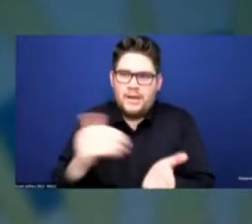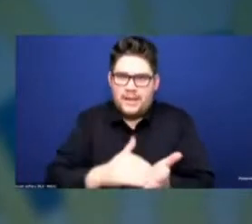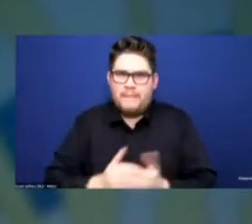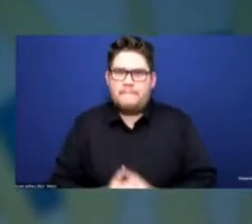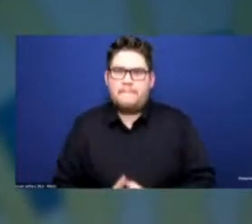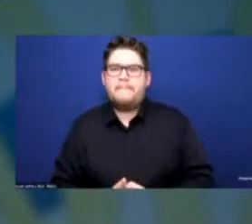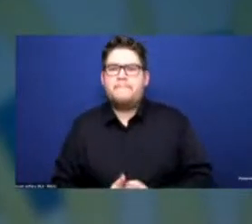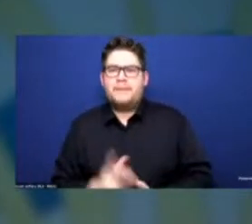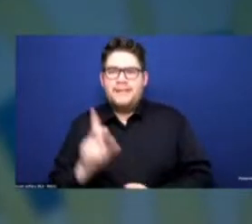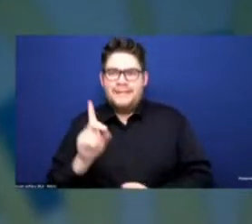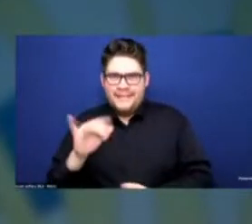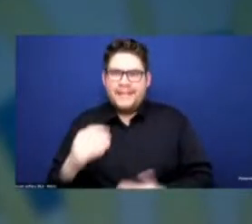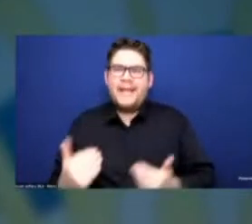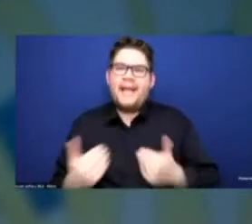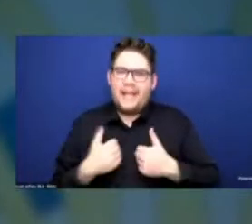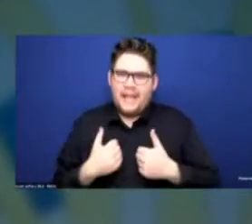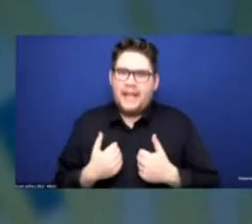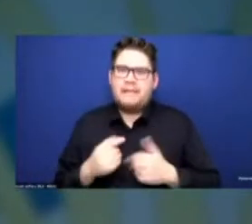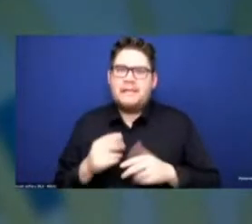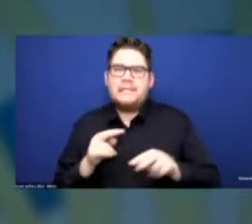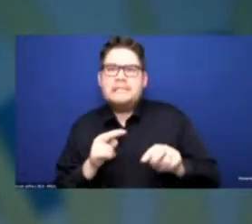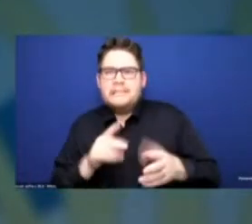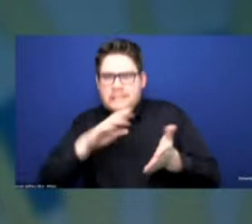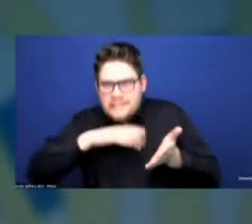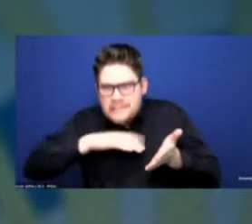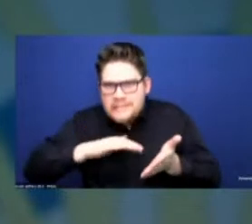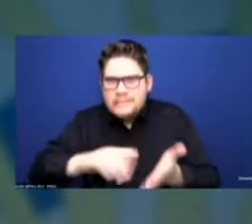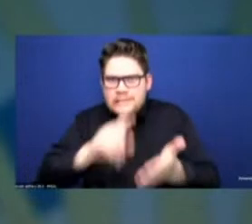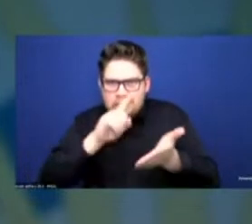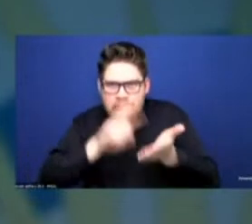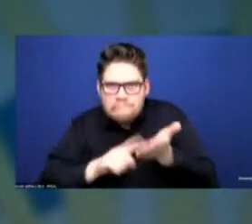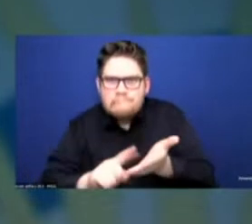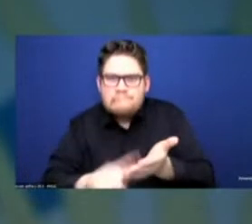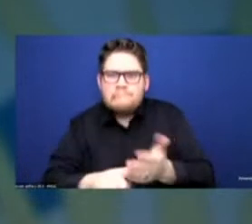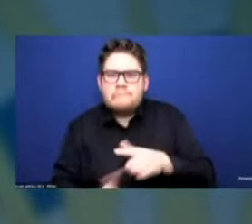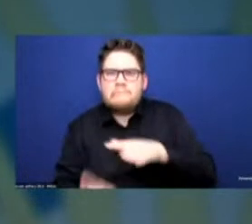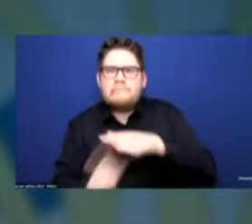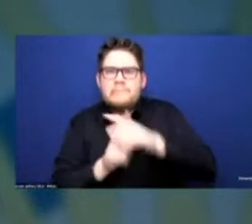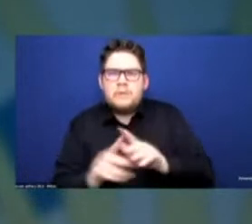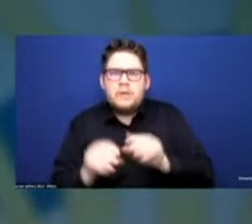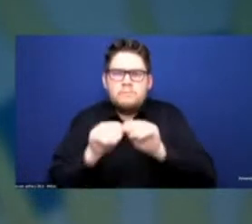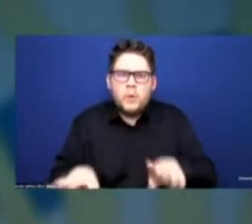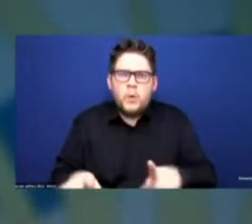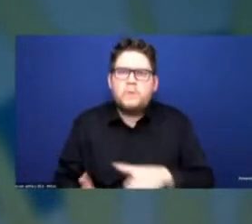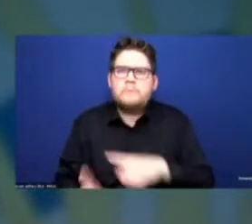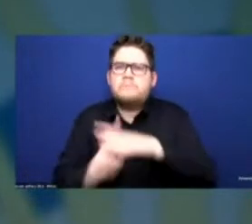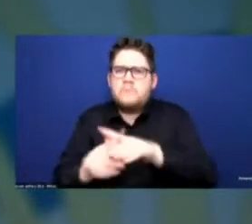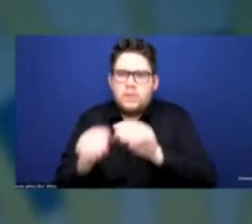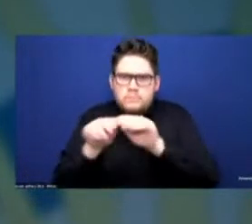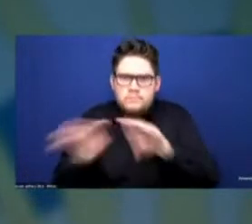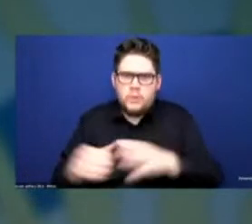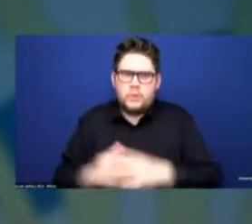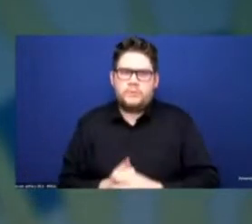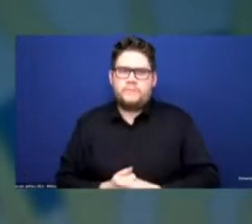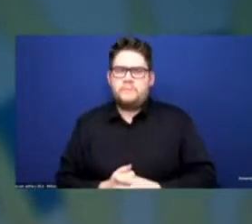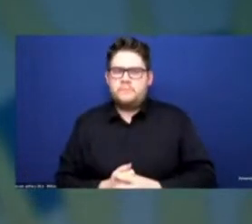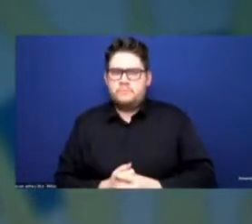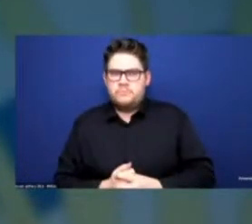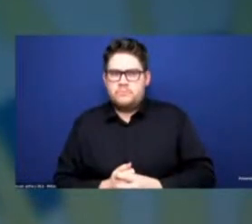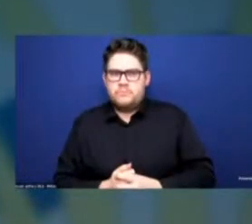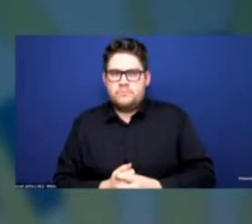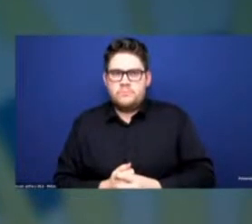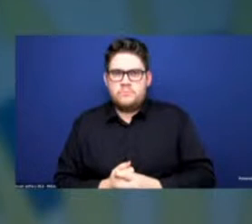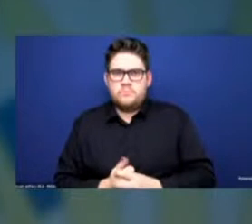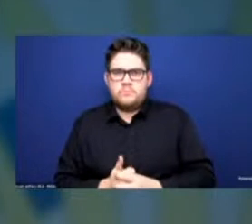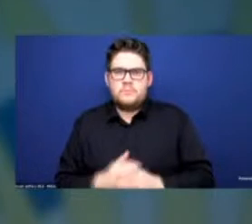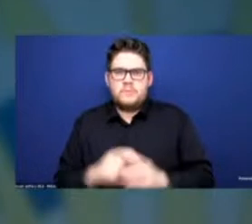schools after spring break. The second study is a very similar analysis that was done in the Fraser Health